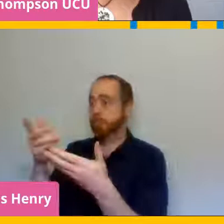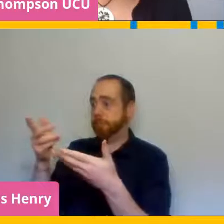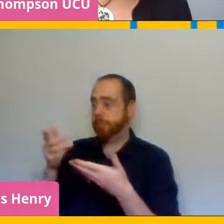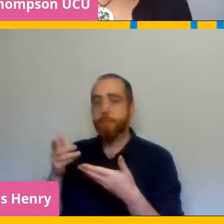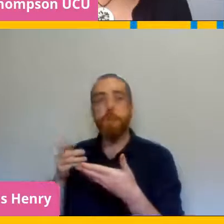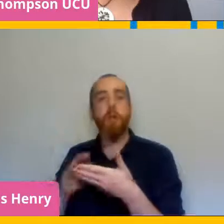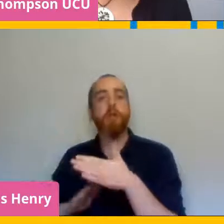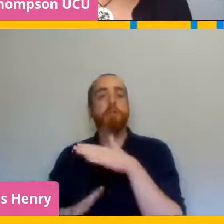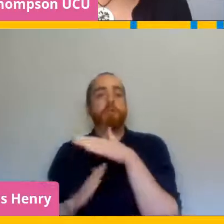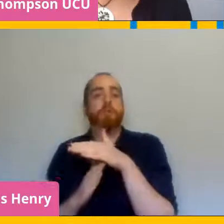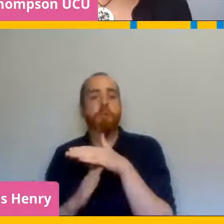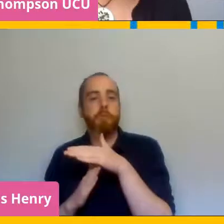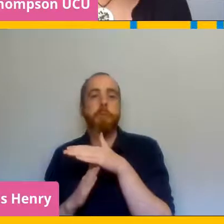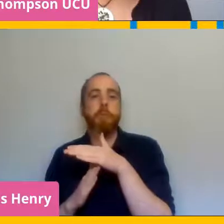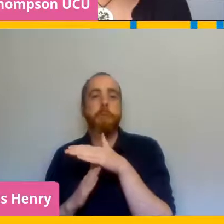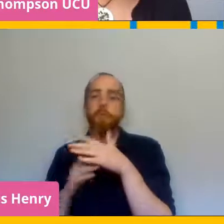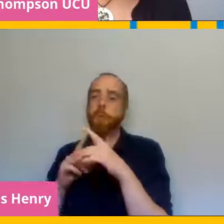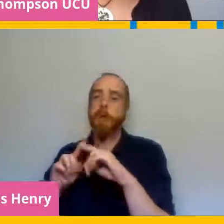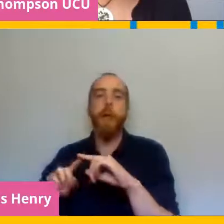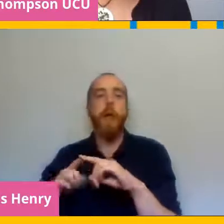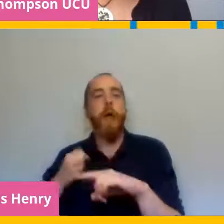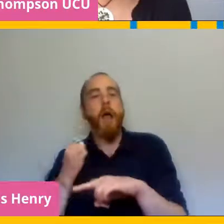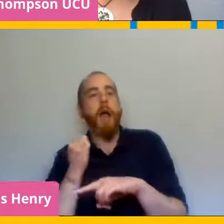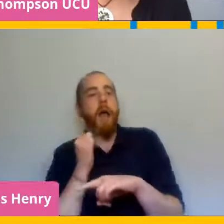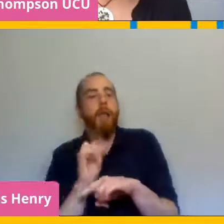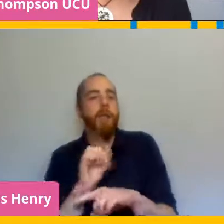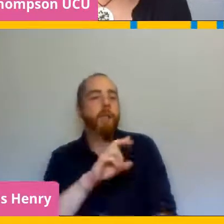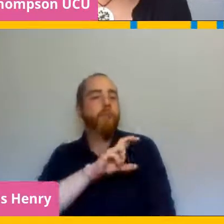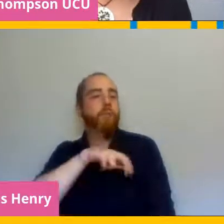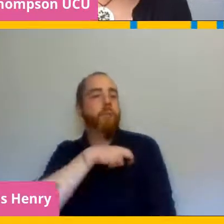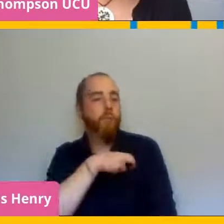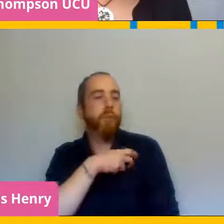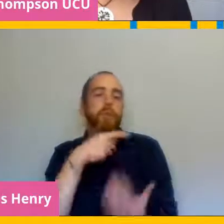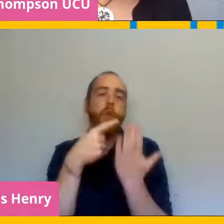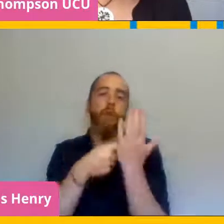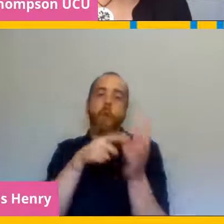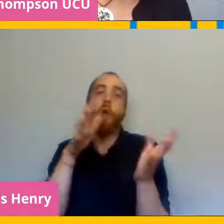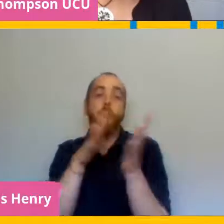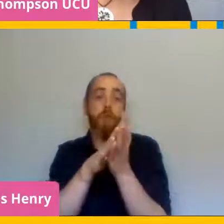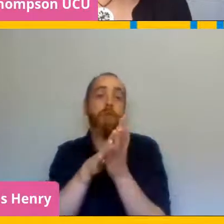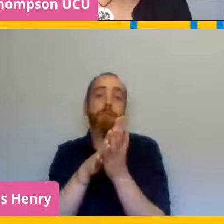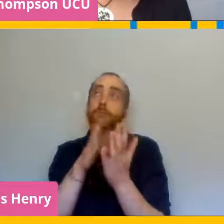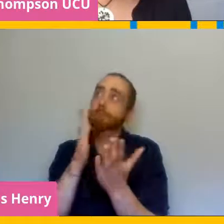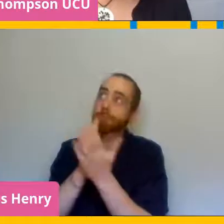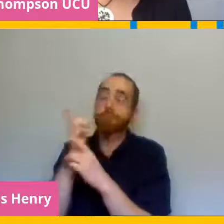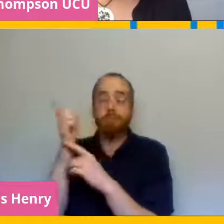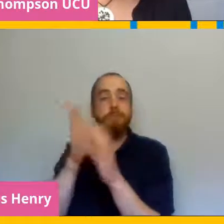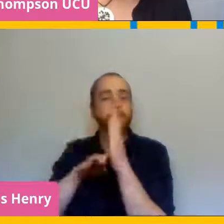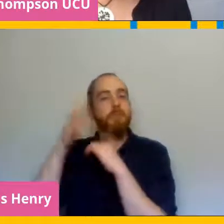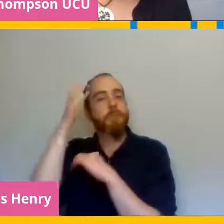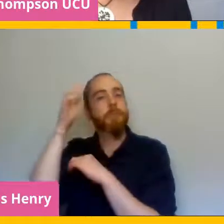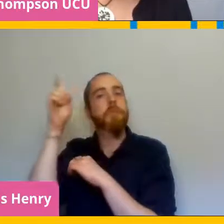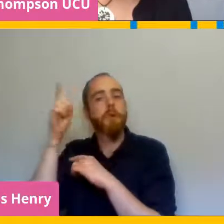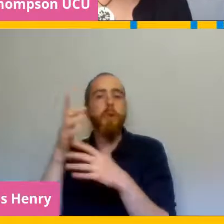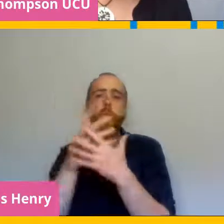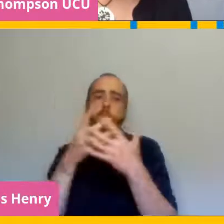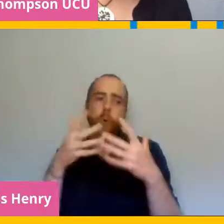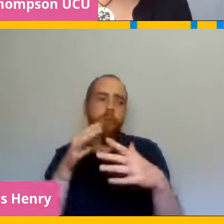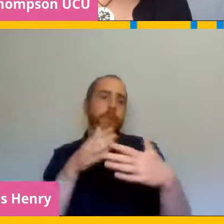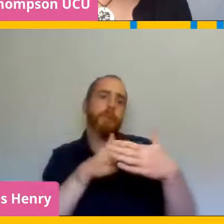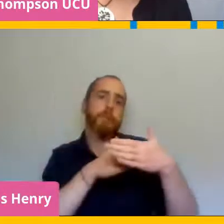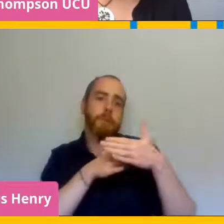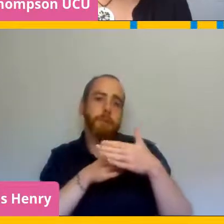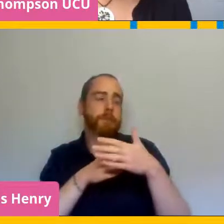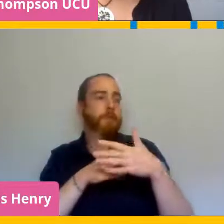have to be accurate about how we call them, anti-union laws that we have here in the UK. There are massive limitations on the union around any sort